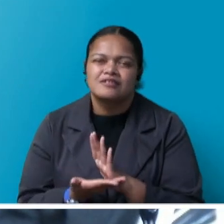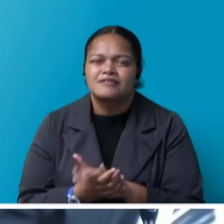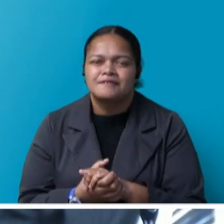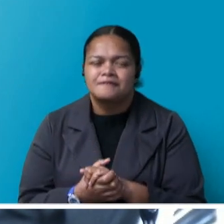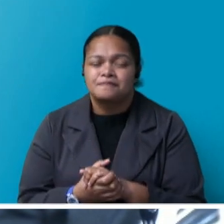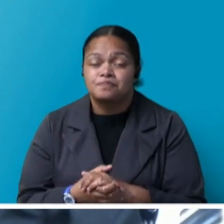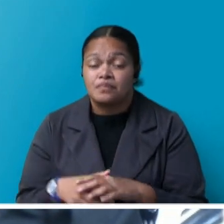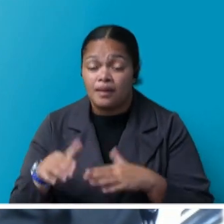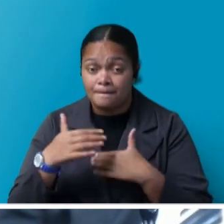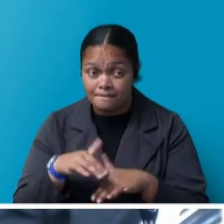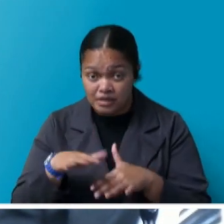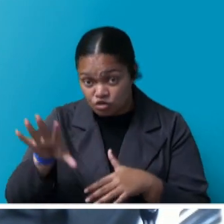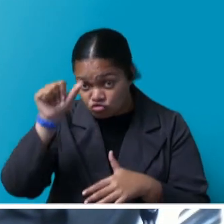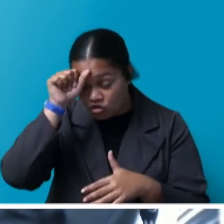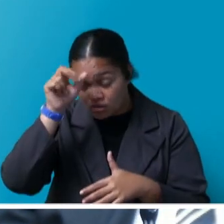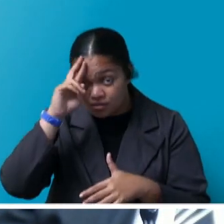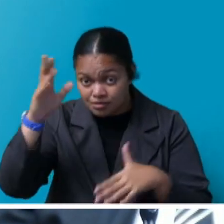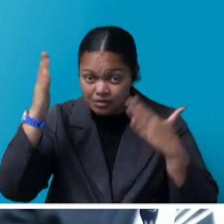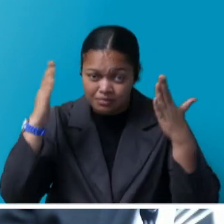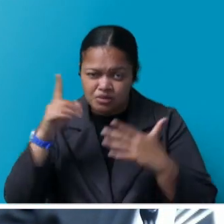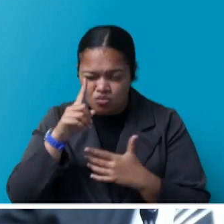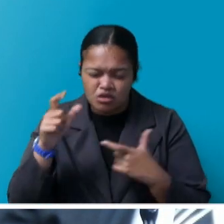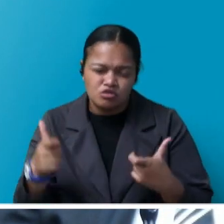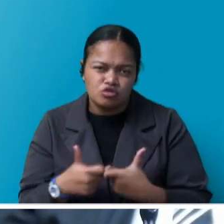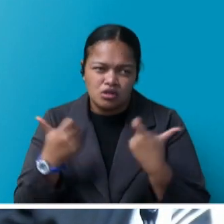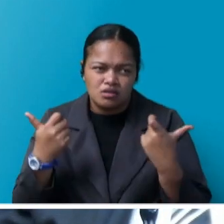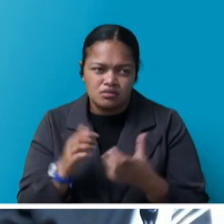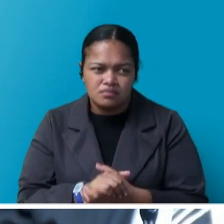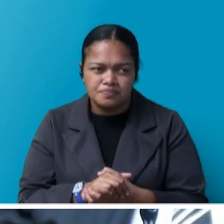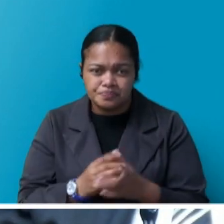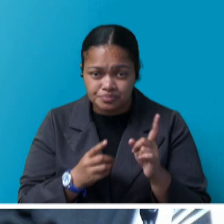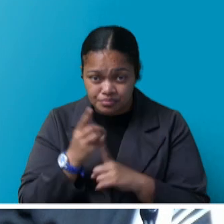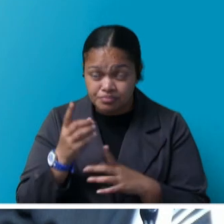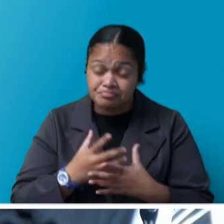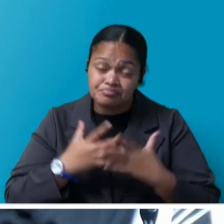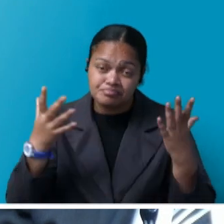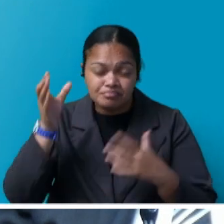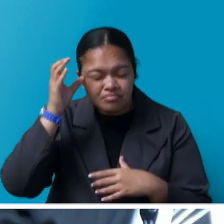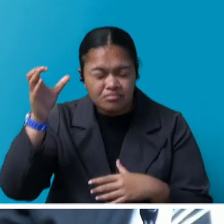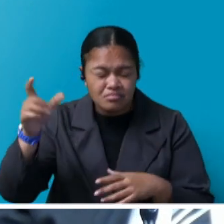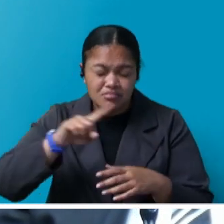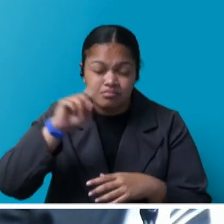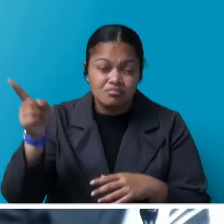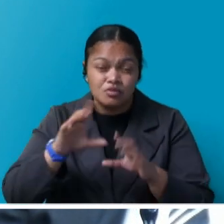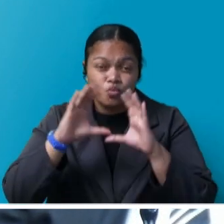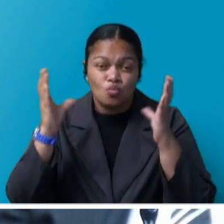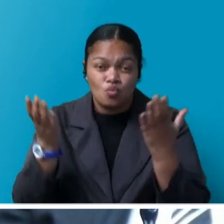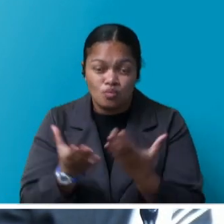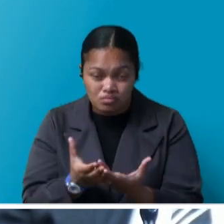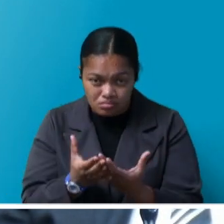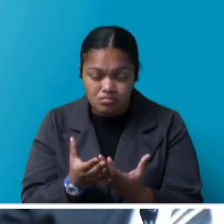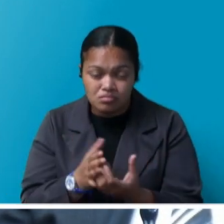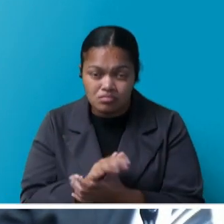It is public knowledge, Mr. Speaker, sir, that one of the challenges that derails development in bigger countries around the globe and impacts people's livelihoods